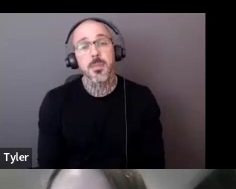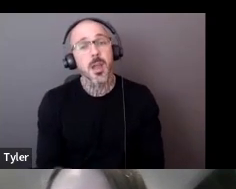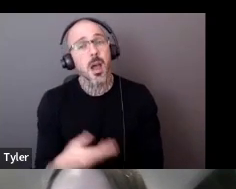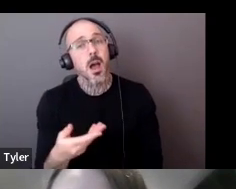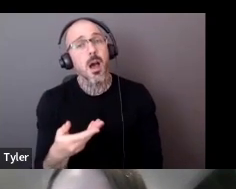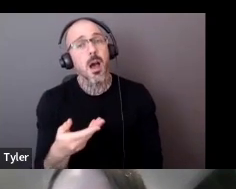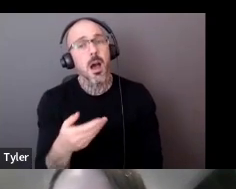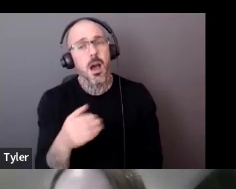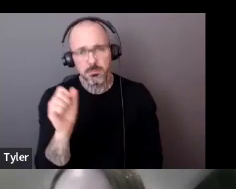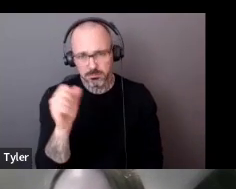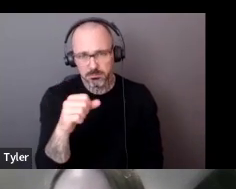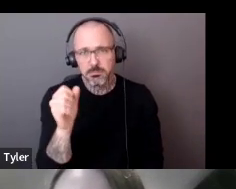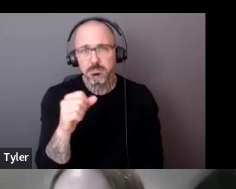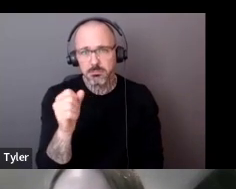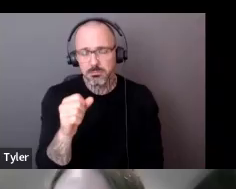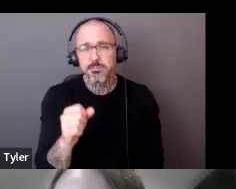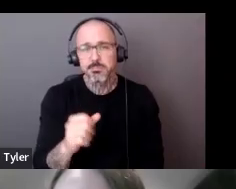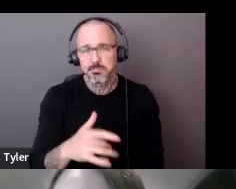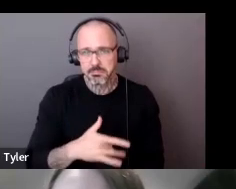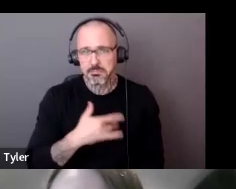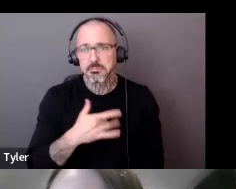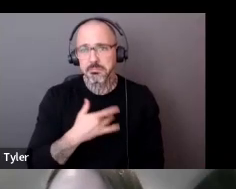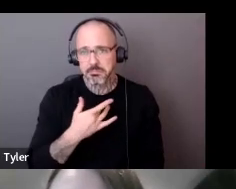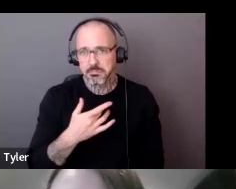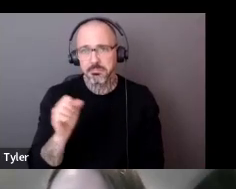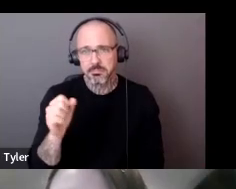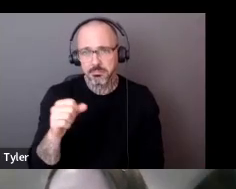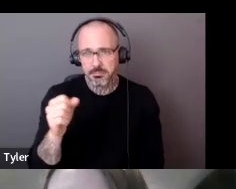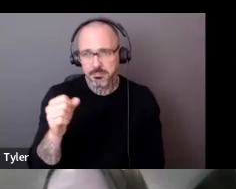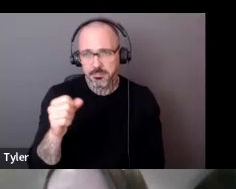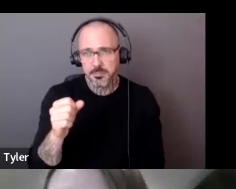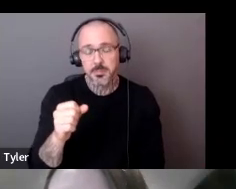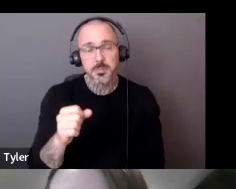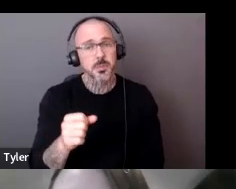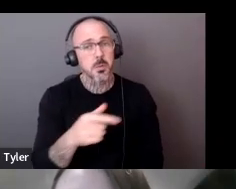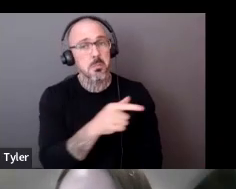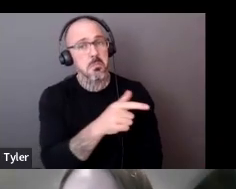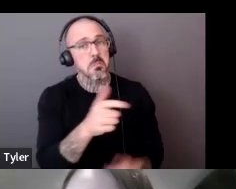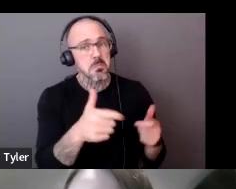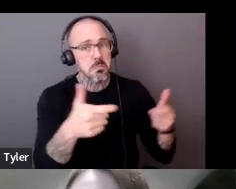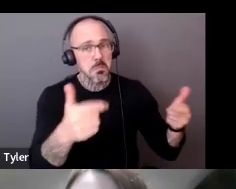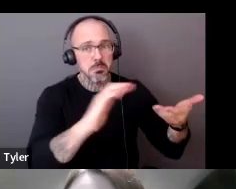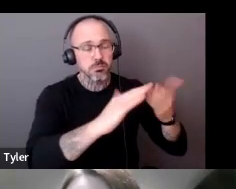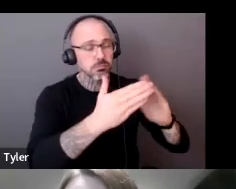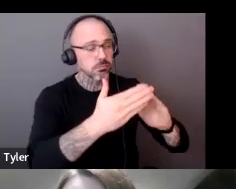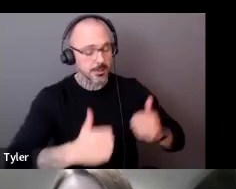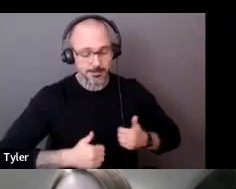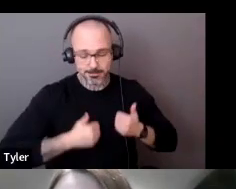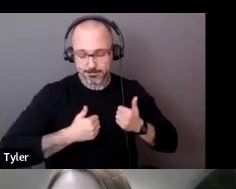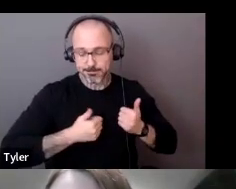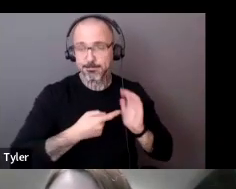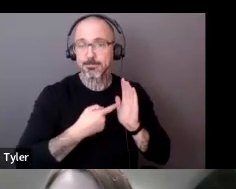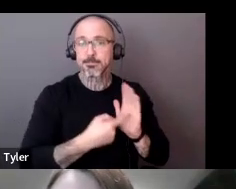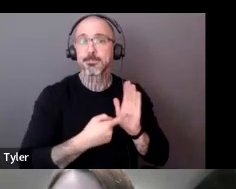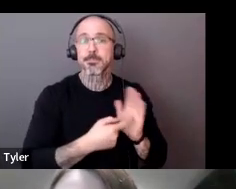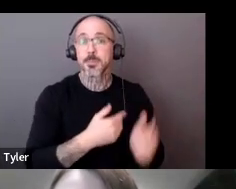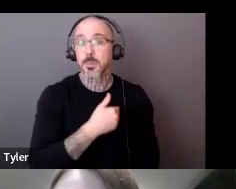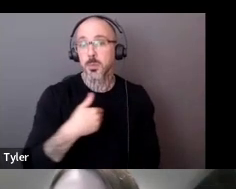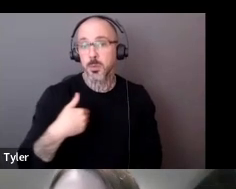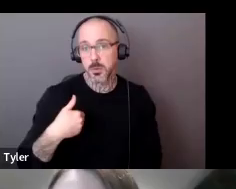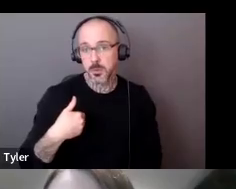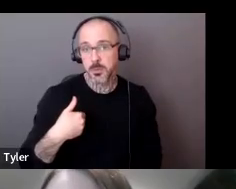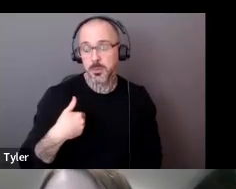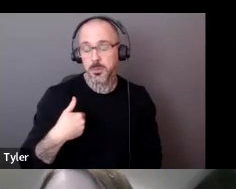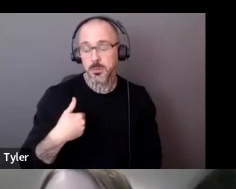yes, I think so. With living in a bigger town, such as Toronto, for people